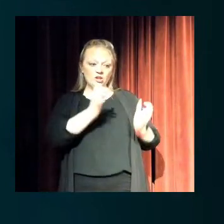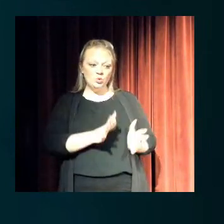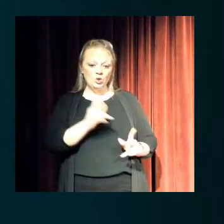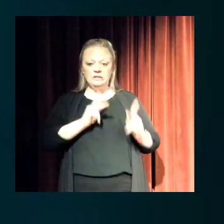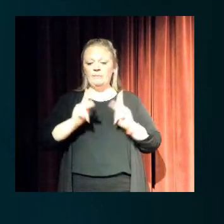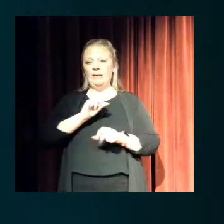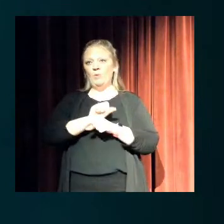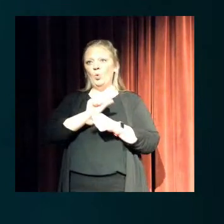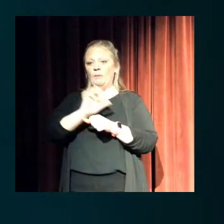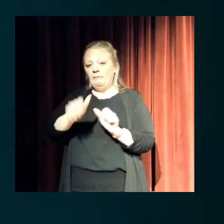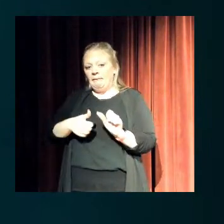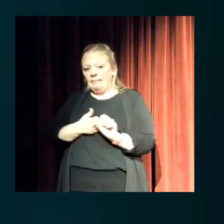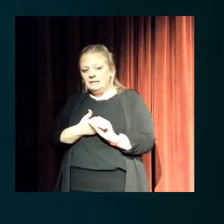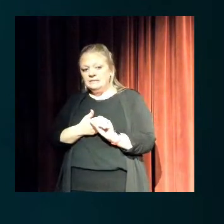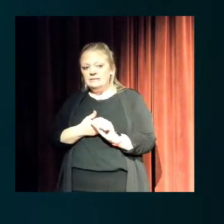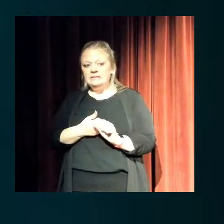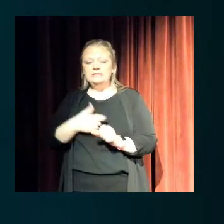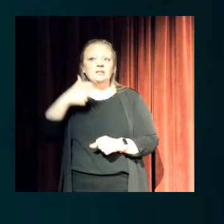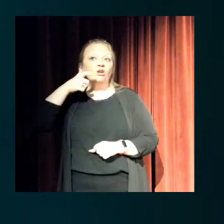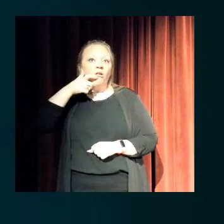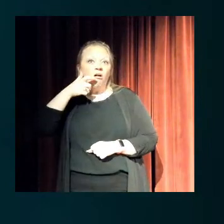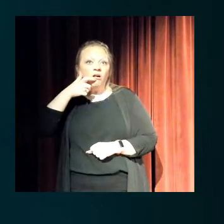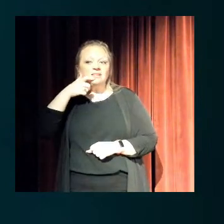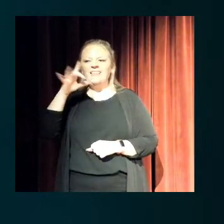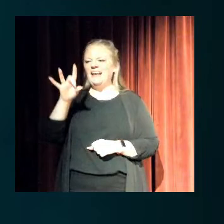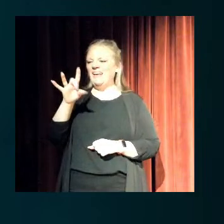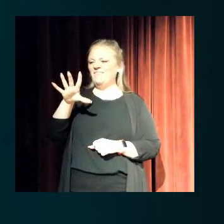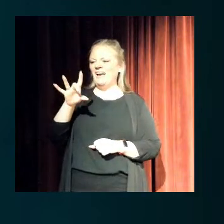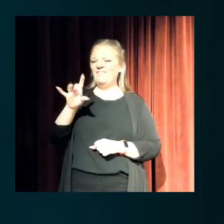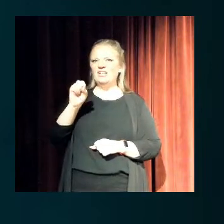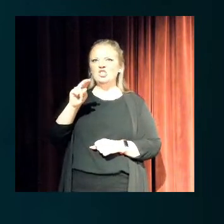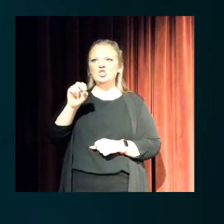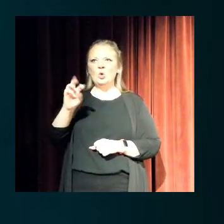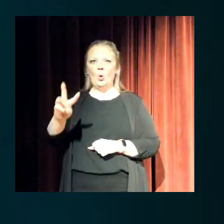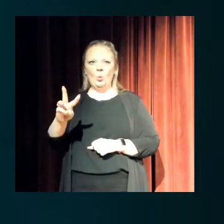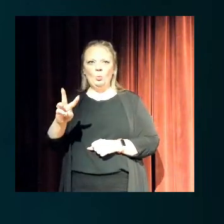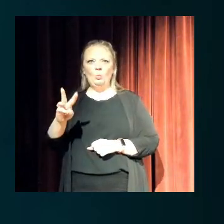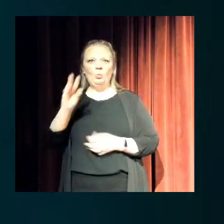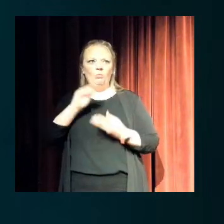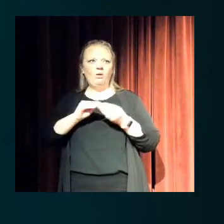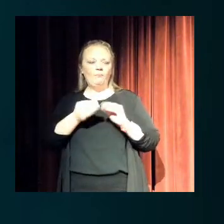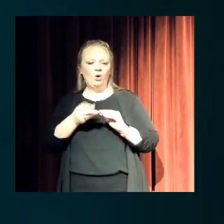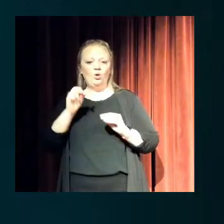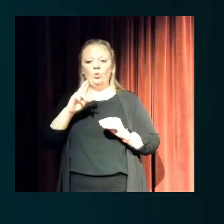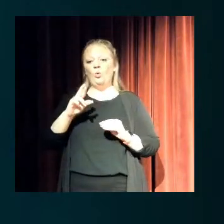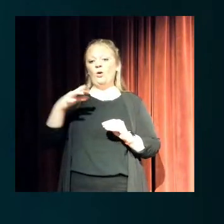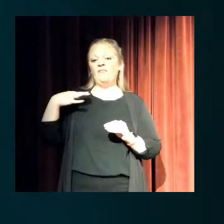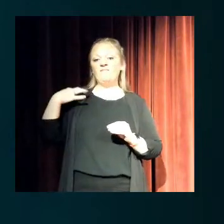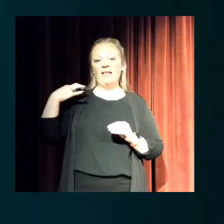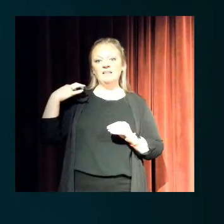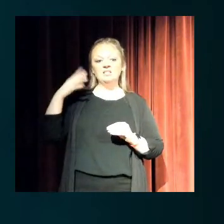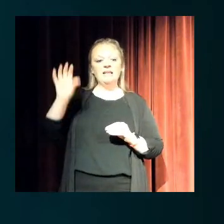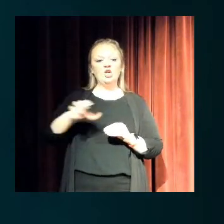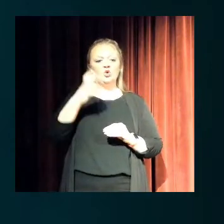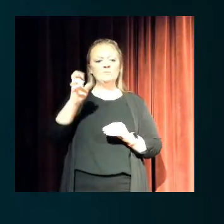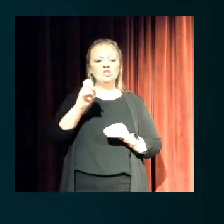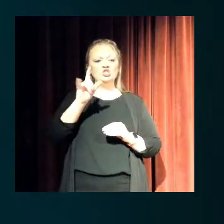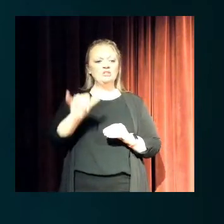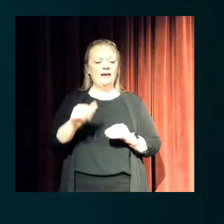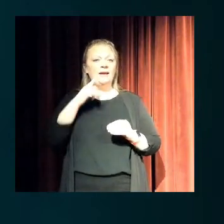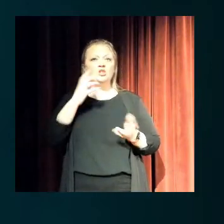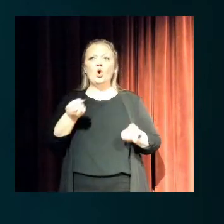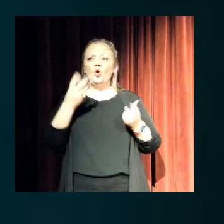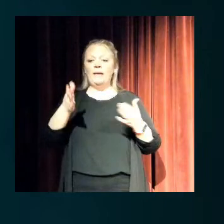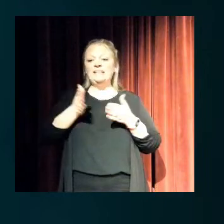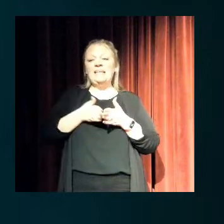behind the scenes, the staff taking calls at the 858 snow number, or citizen volunteers like Christmas J. Withy, countless numbers